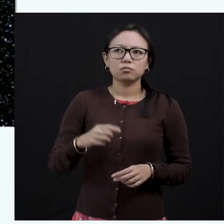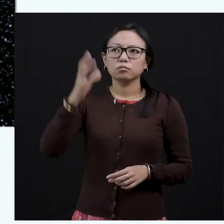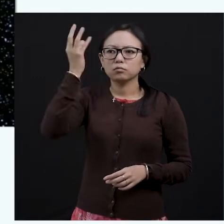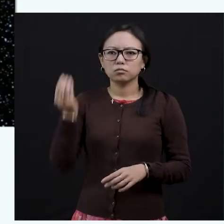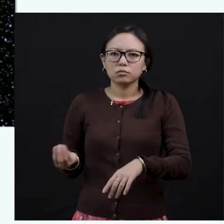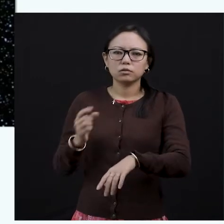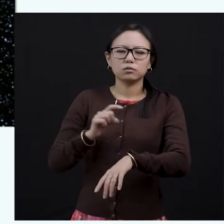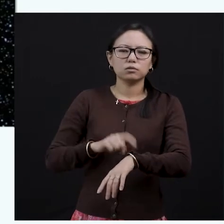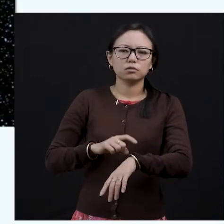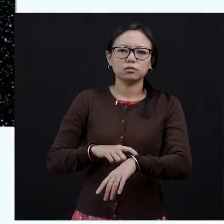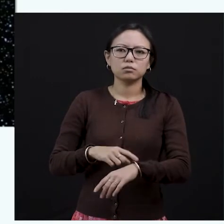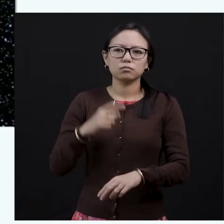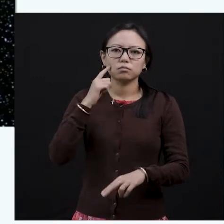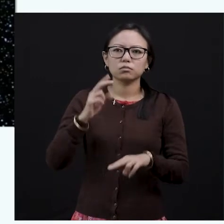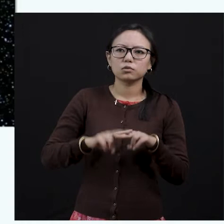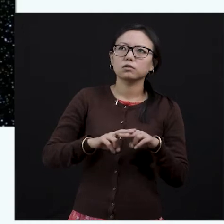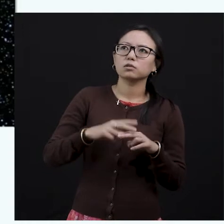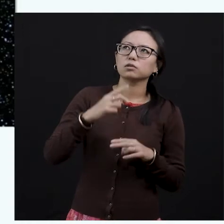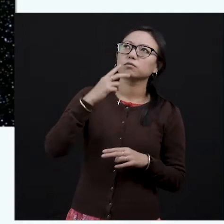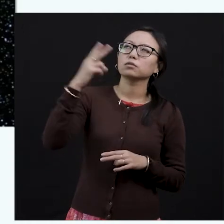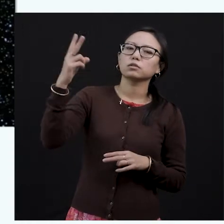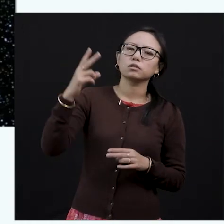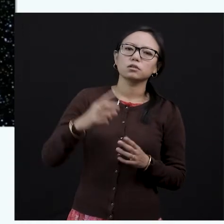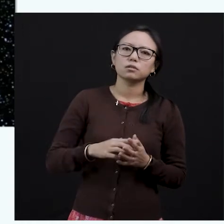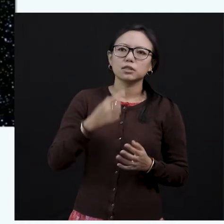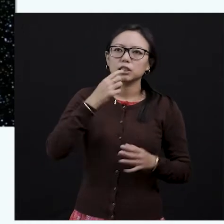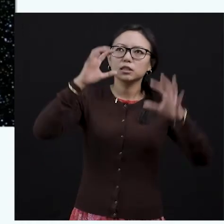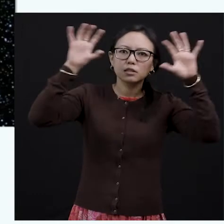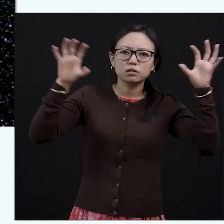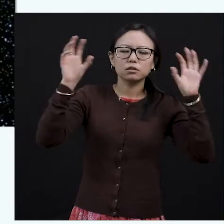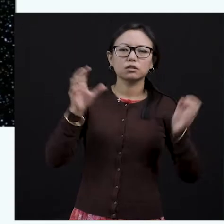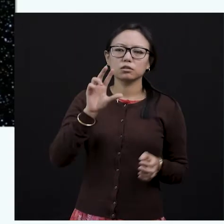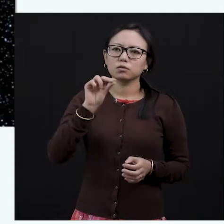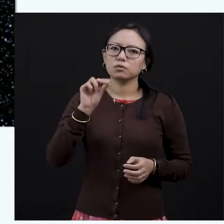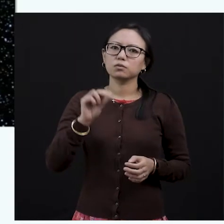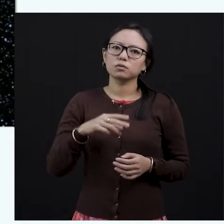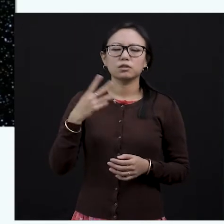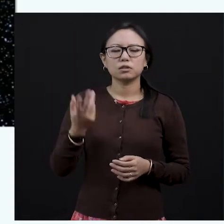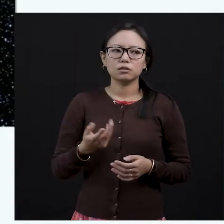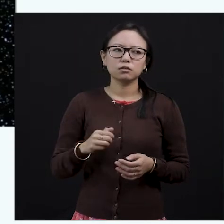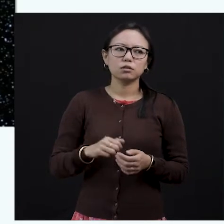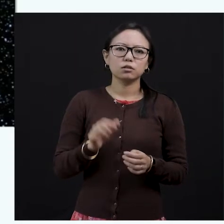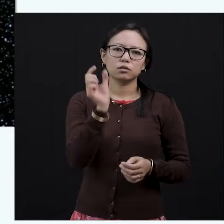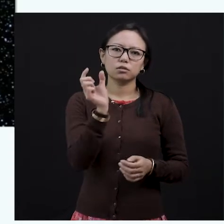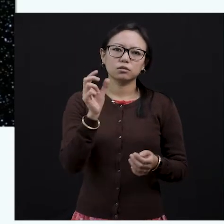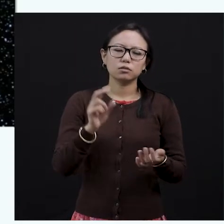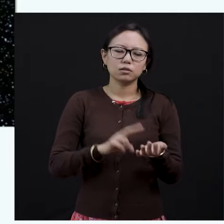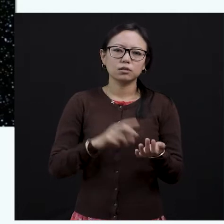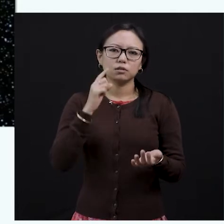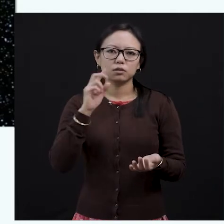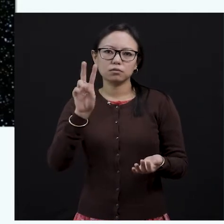look up, you see this clear sky, and those shiny dots that you see, those are